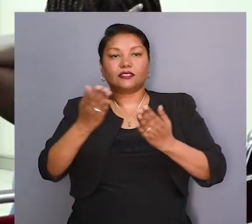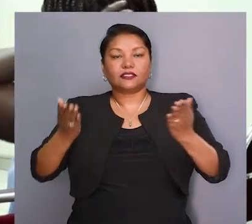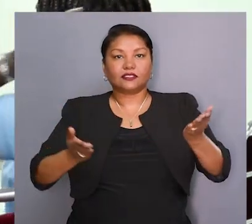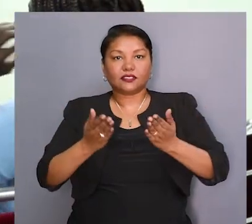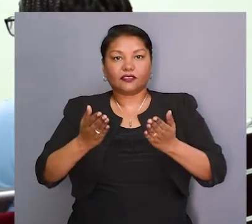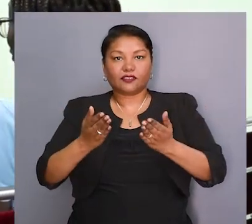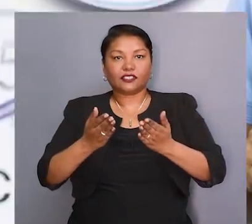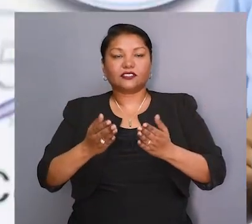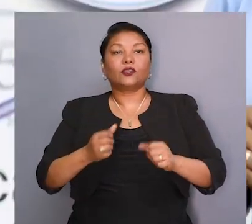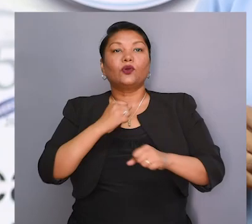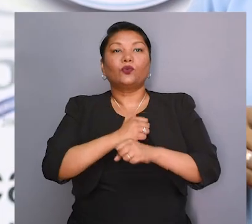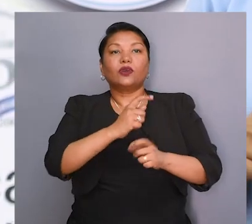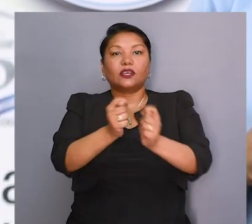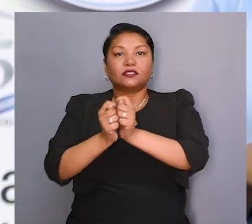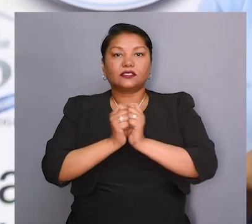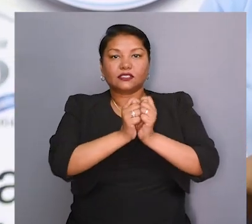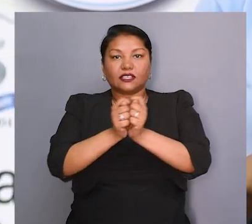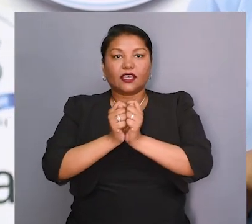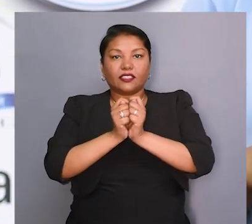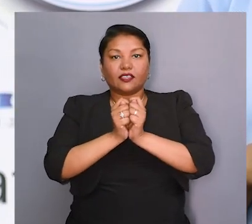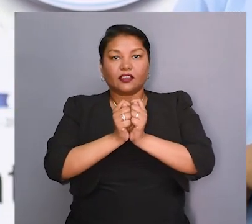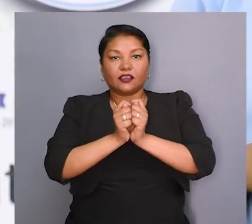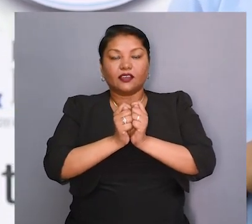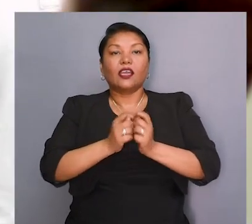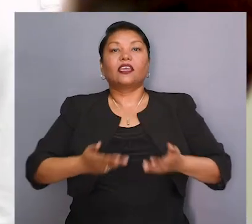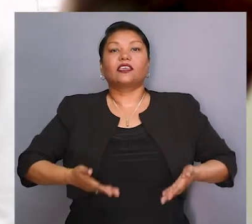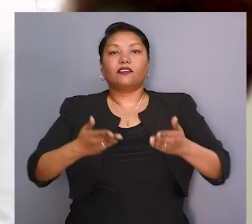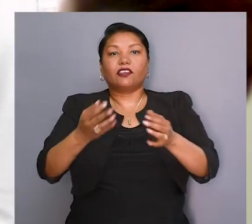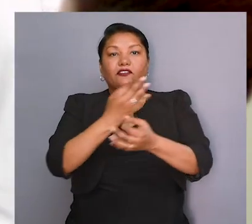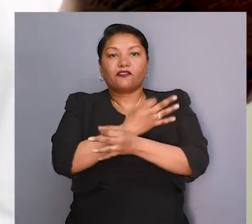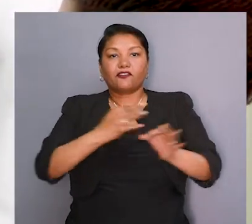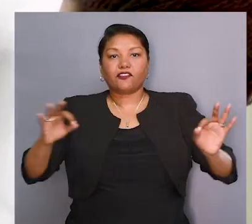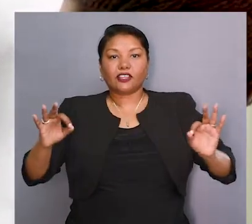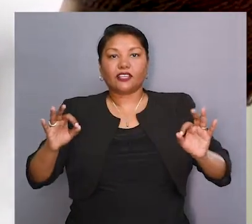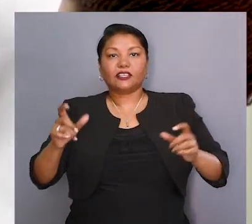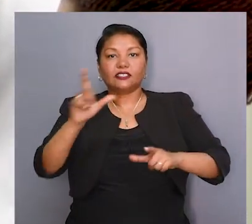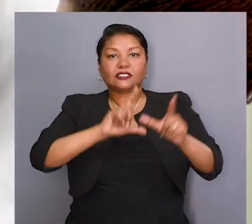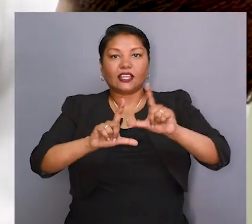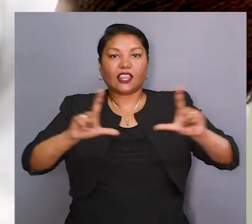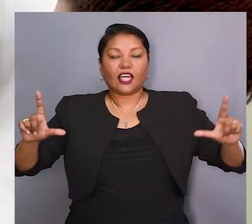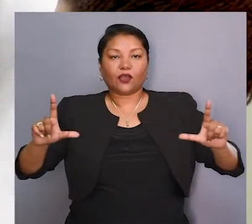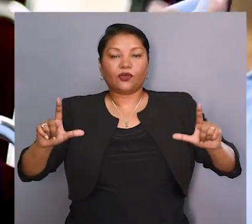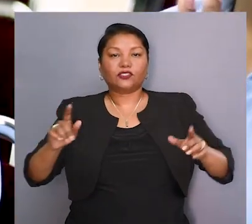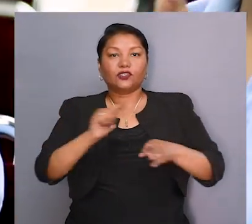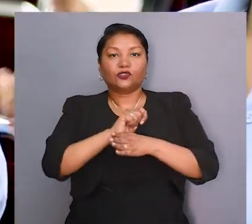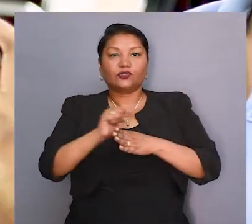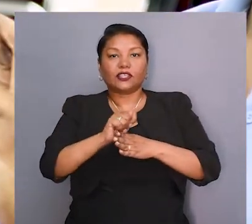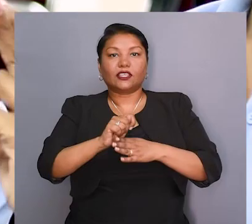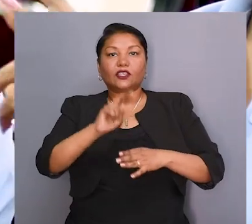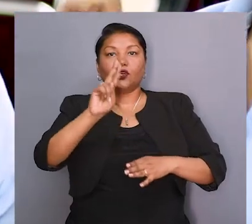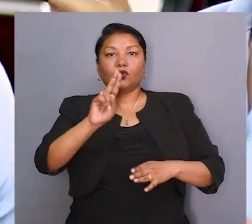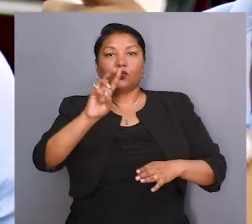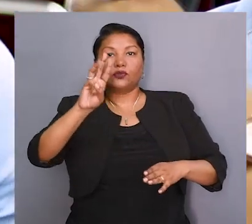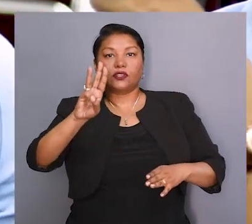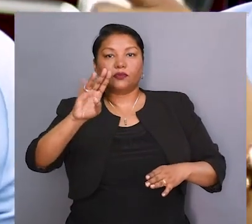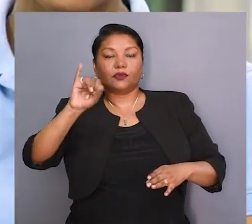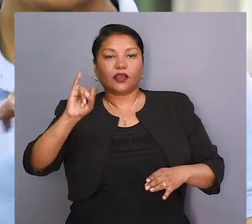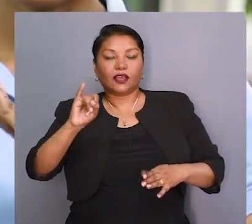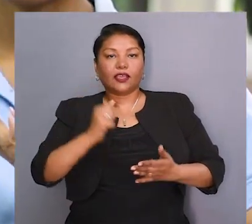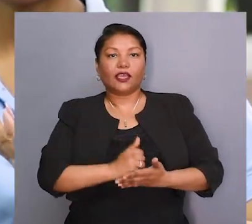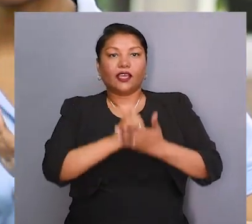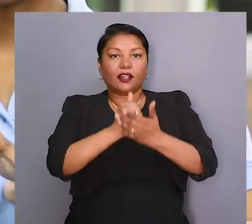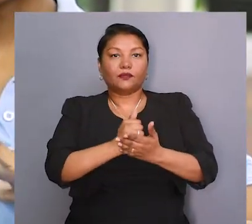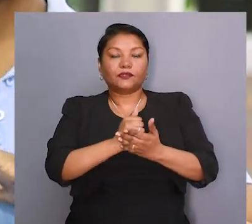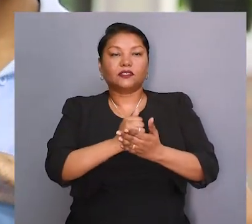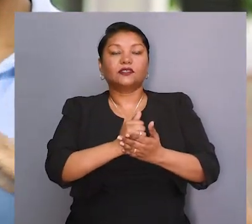the Ministry of Social Development and Family Services has provided free sign language training through the University of the West Indies.